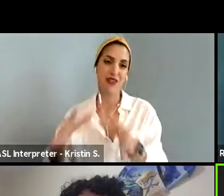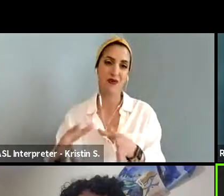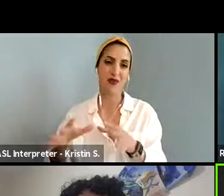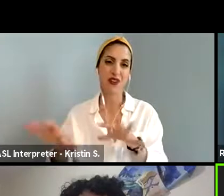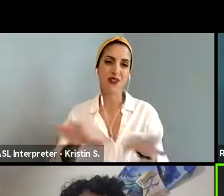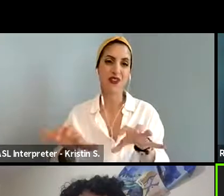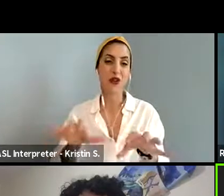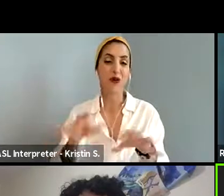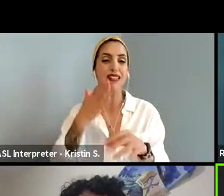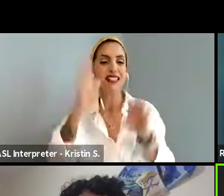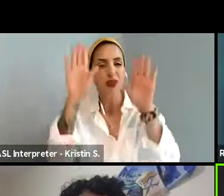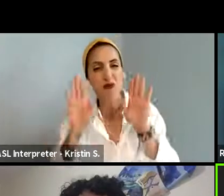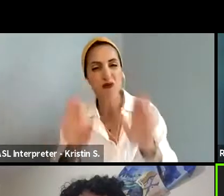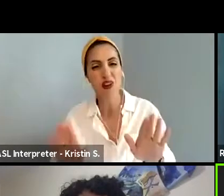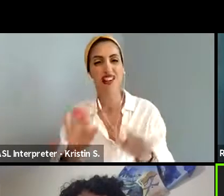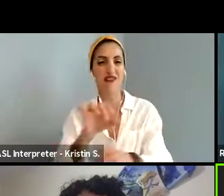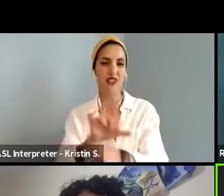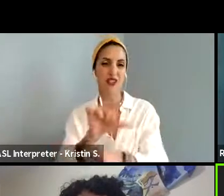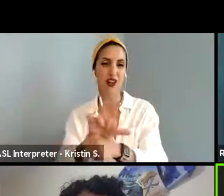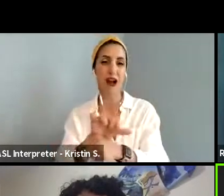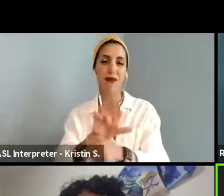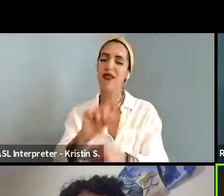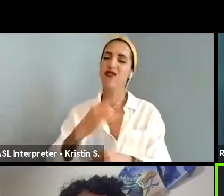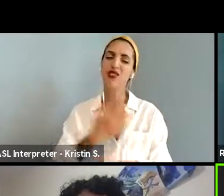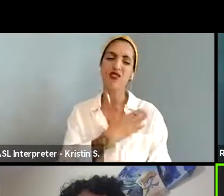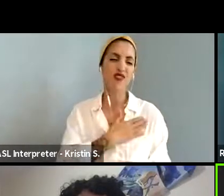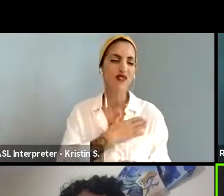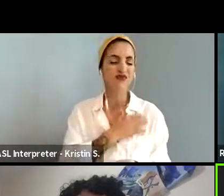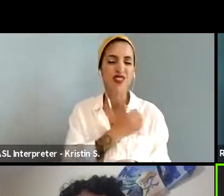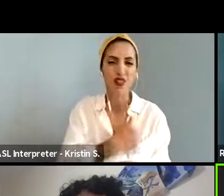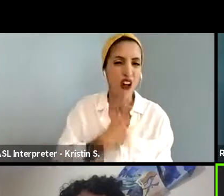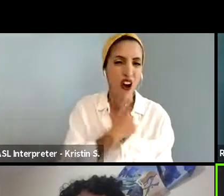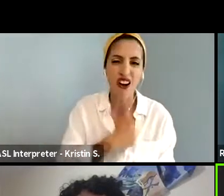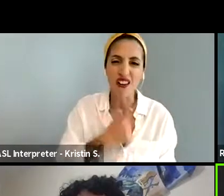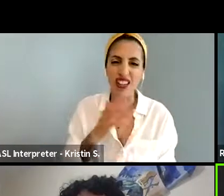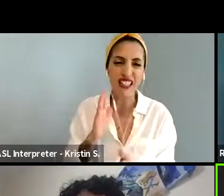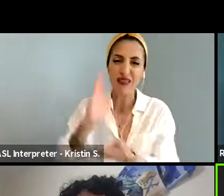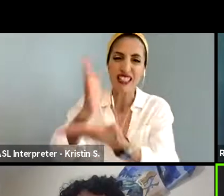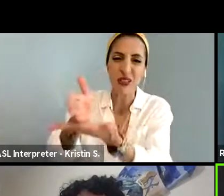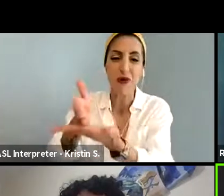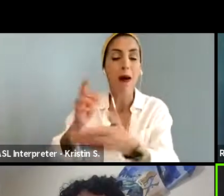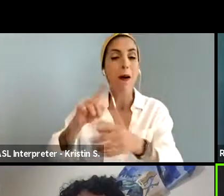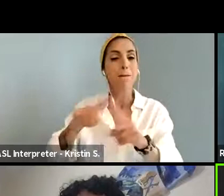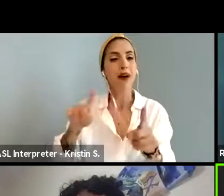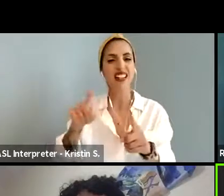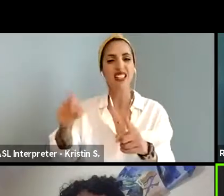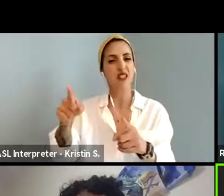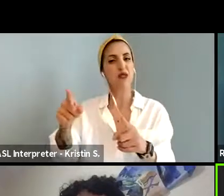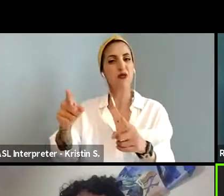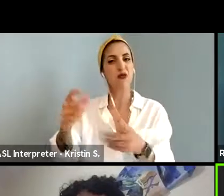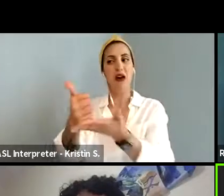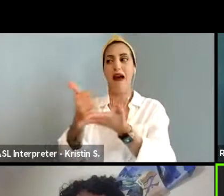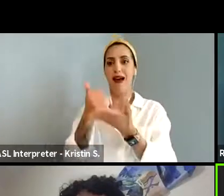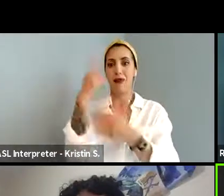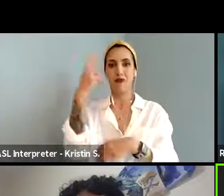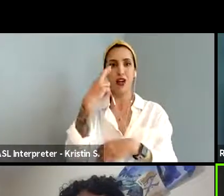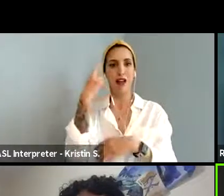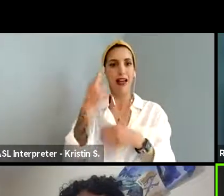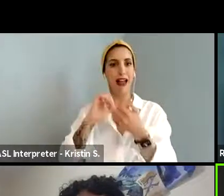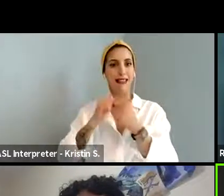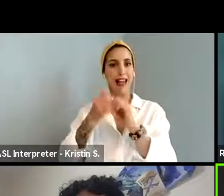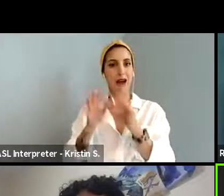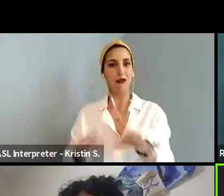job. But I'm so sorry to interrupt you, but you just made me realize how important changing